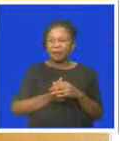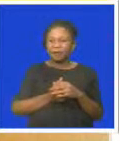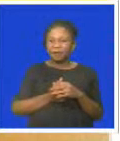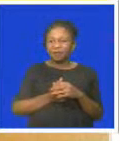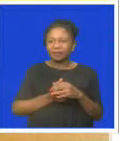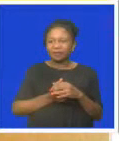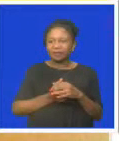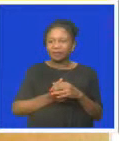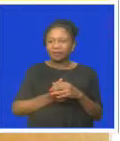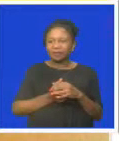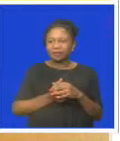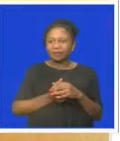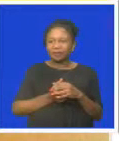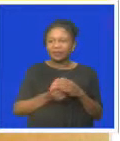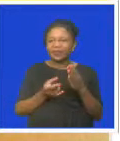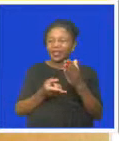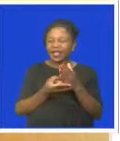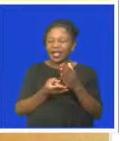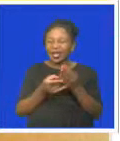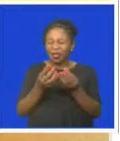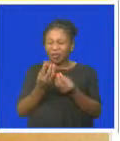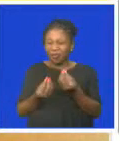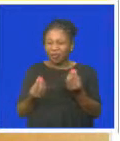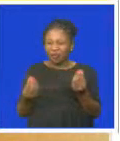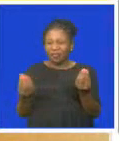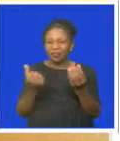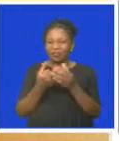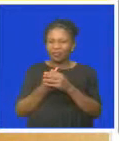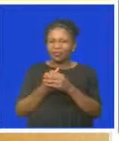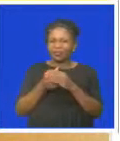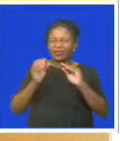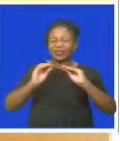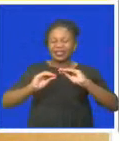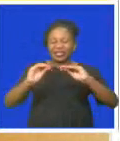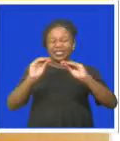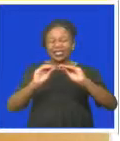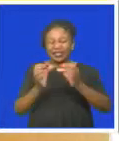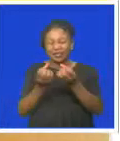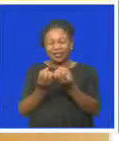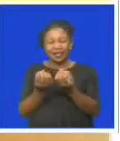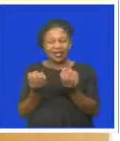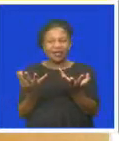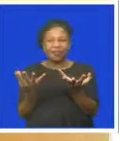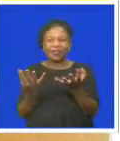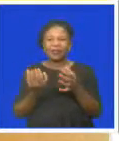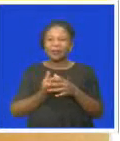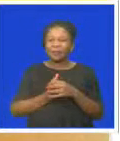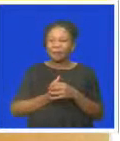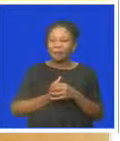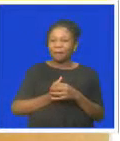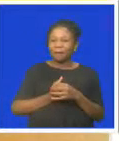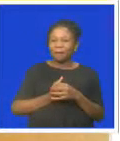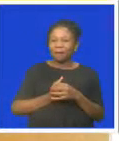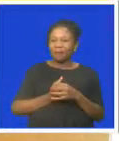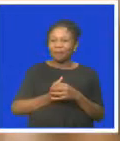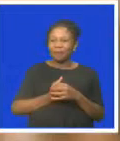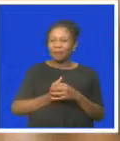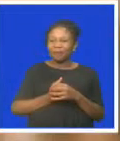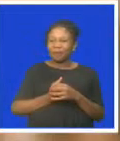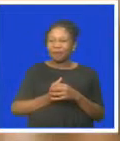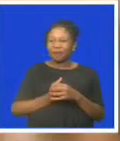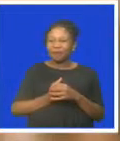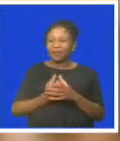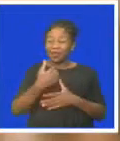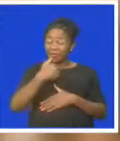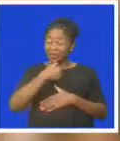The teacher helps the pupils by teaching them numbers. I am a teacher. I am